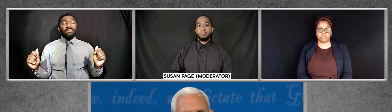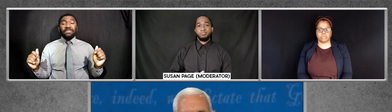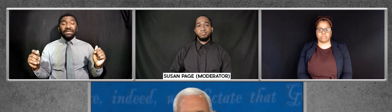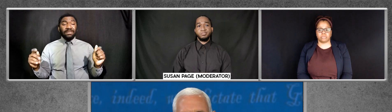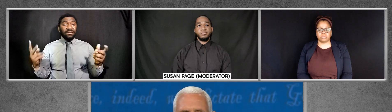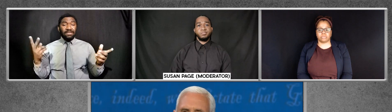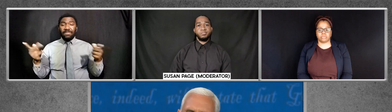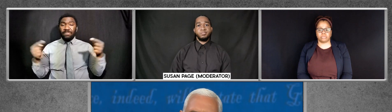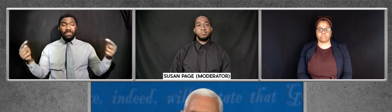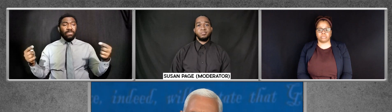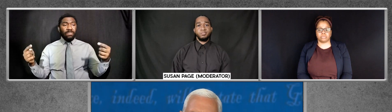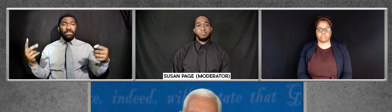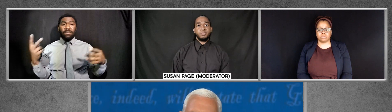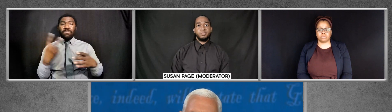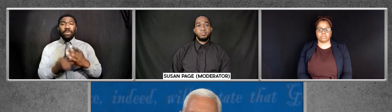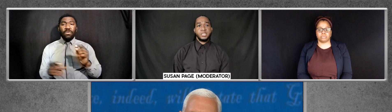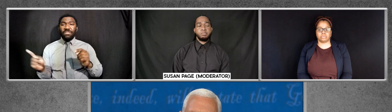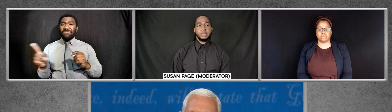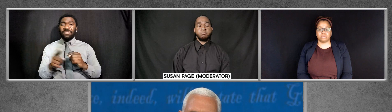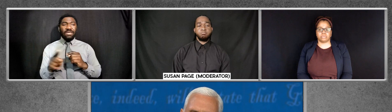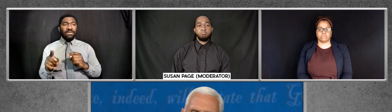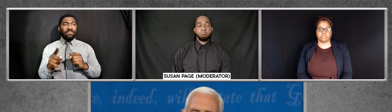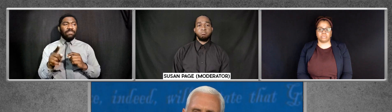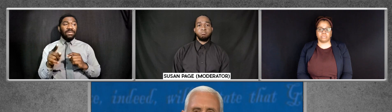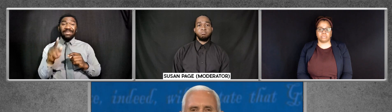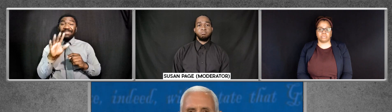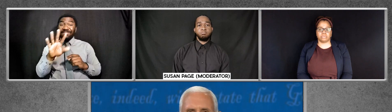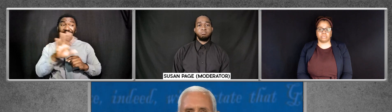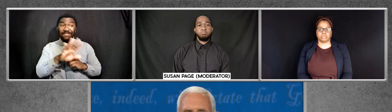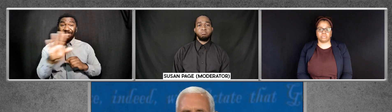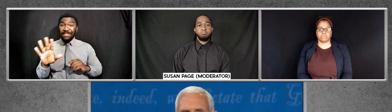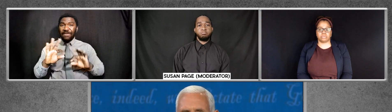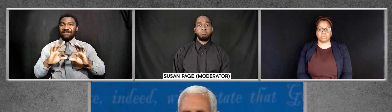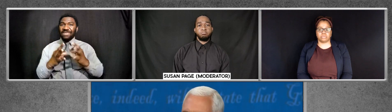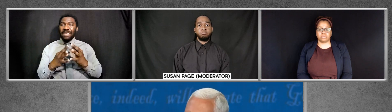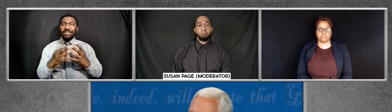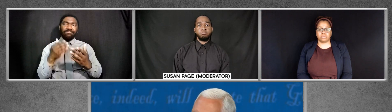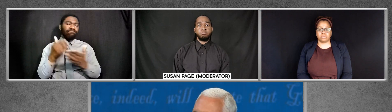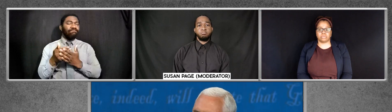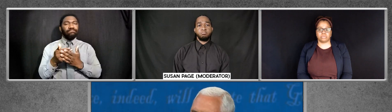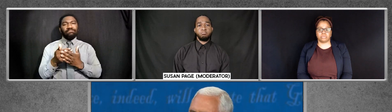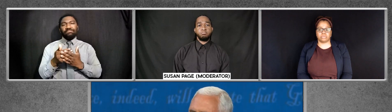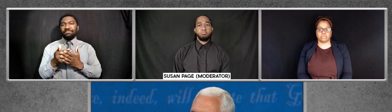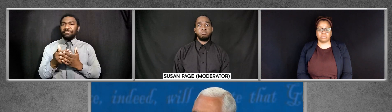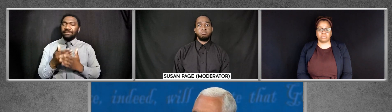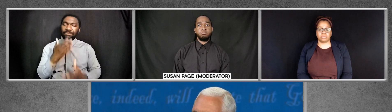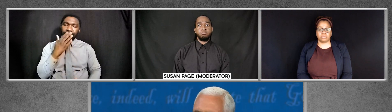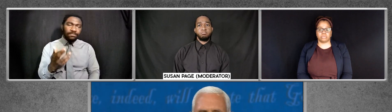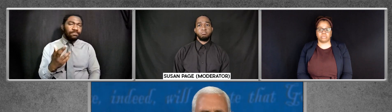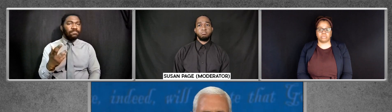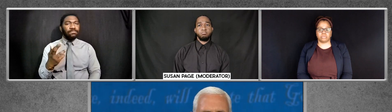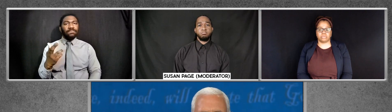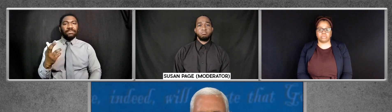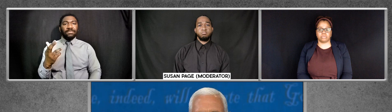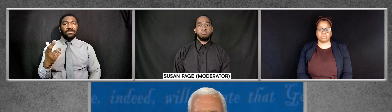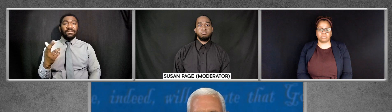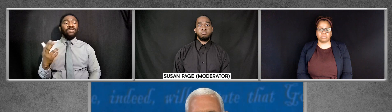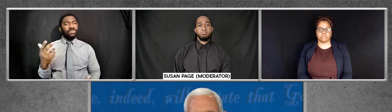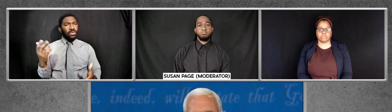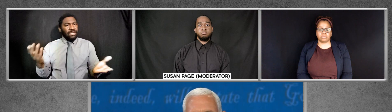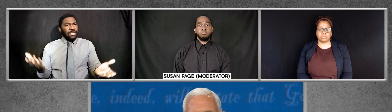families were the very closest of friends. I mean, here in America, we can disagree. We can debate vigorously, as Senator Harris and I